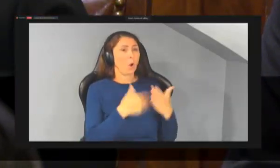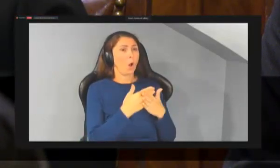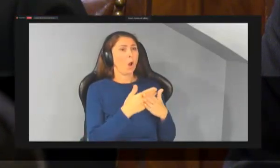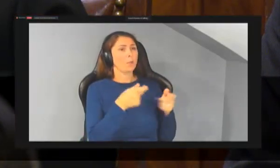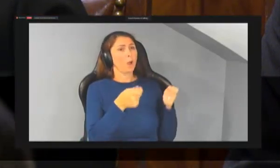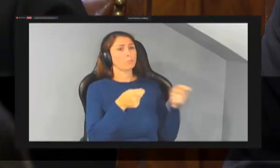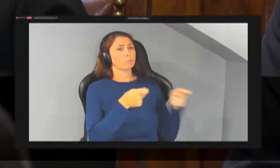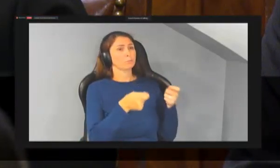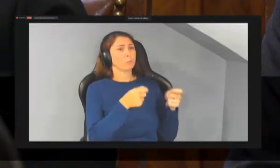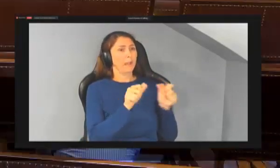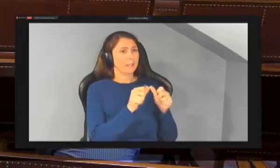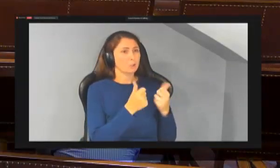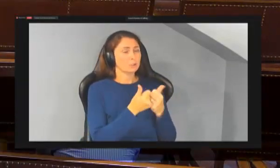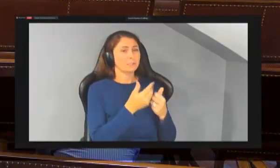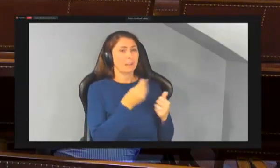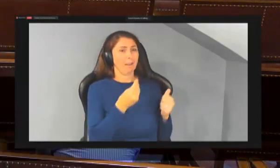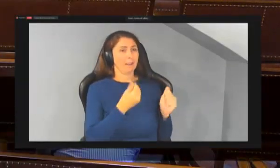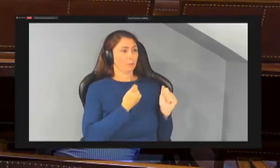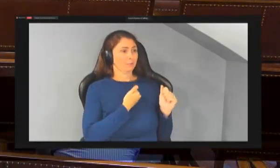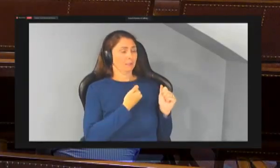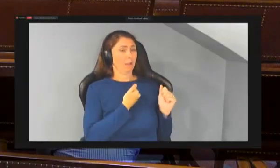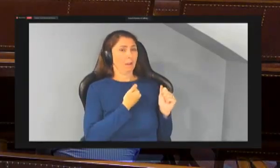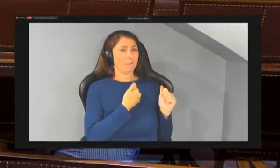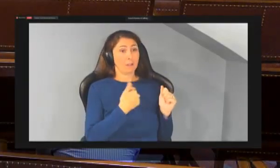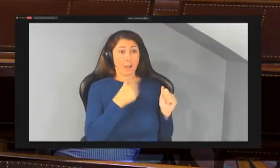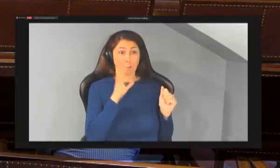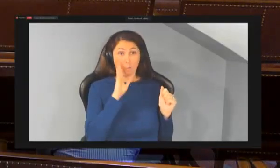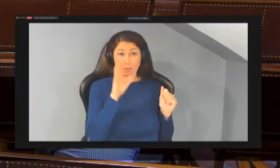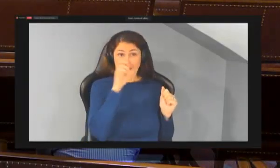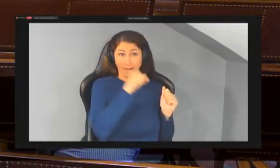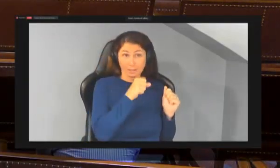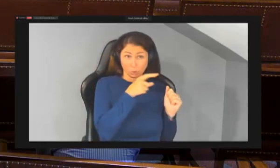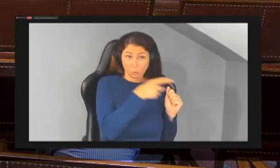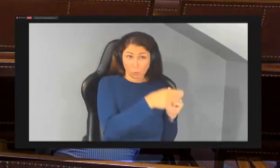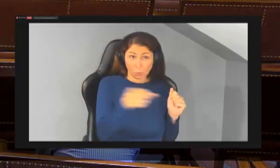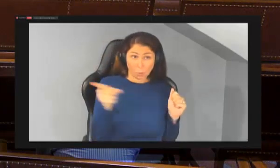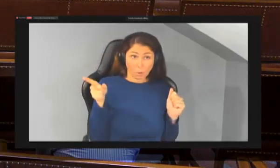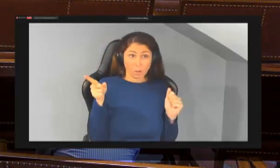agencies and ourselves, and I'm going to guess you all, you know,